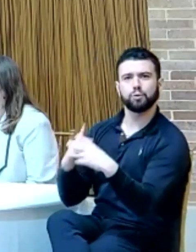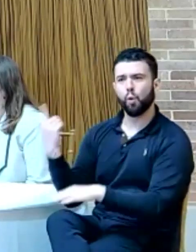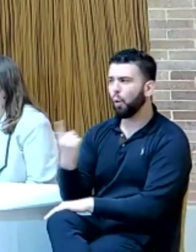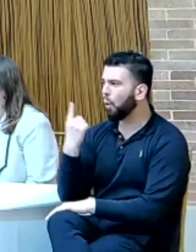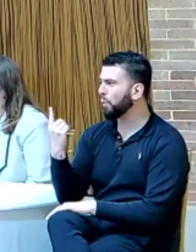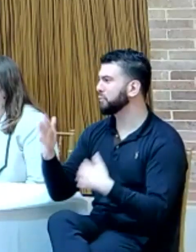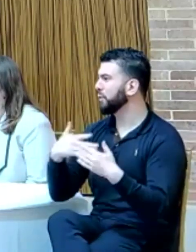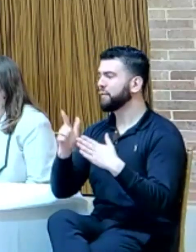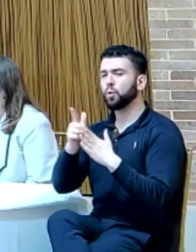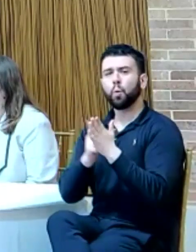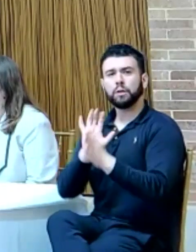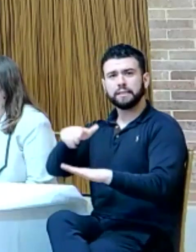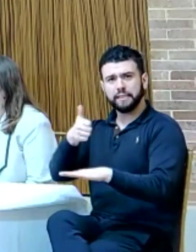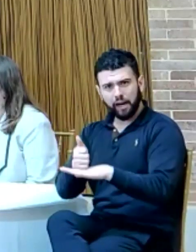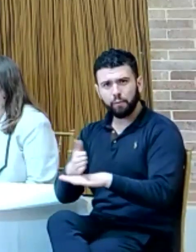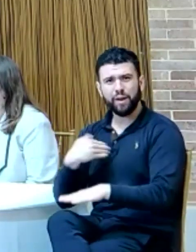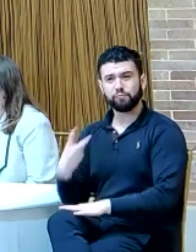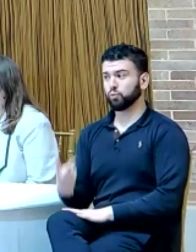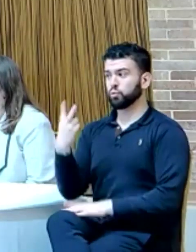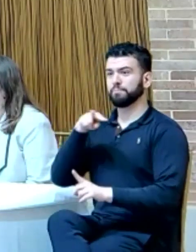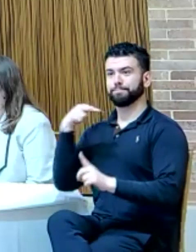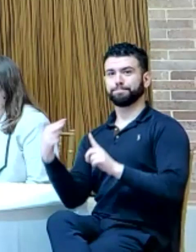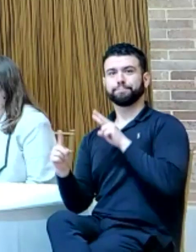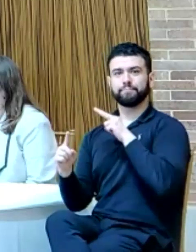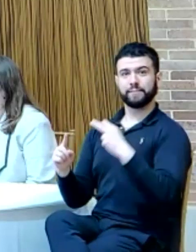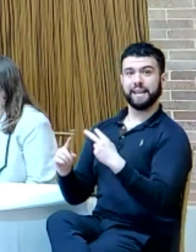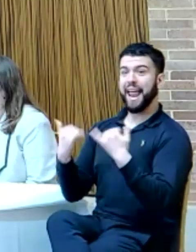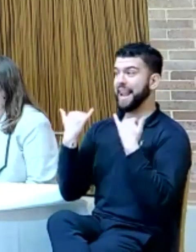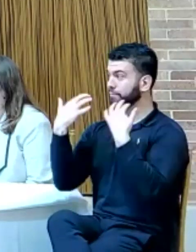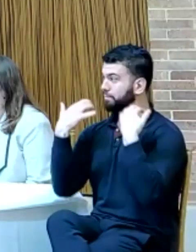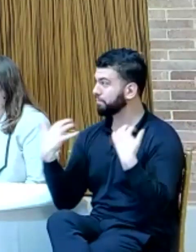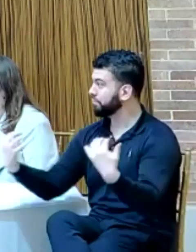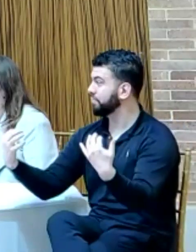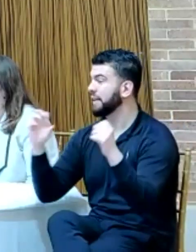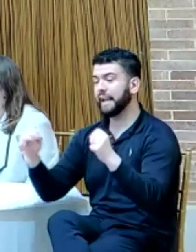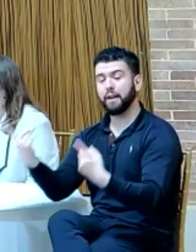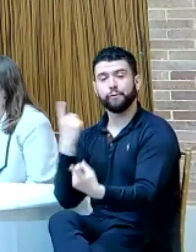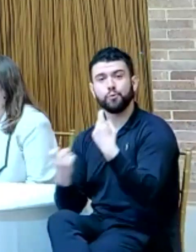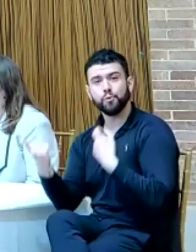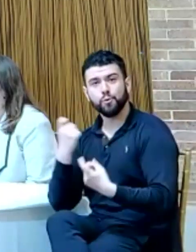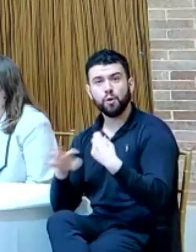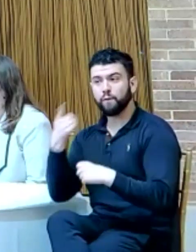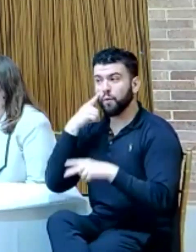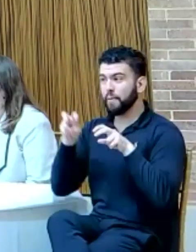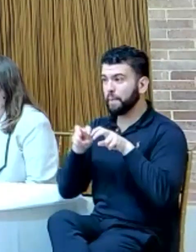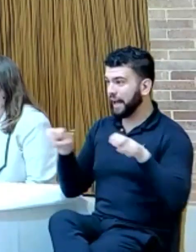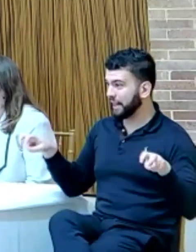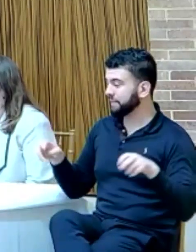been enacted so I want to open the floor to whatever questions that you might